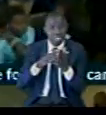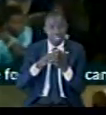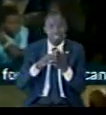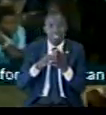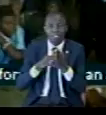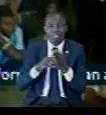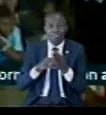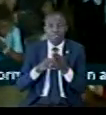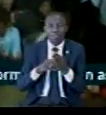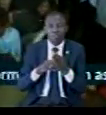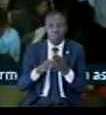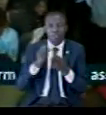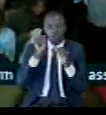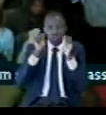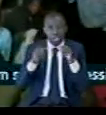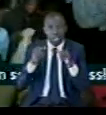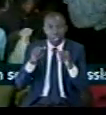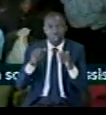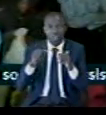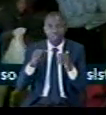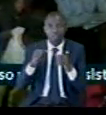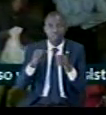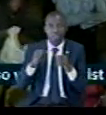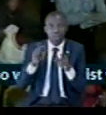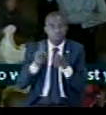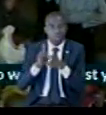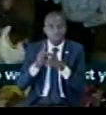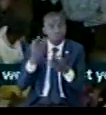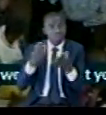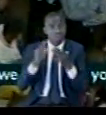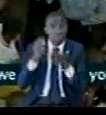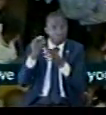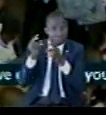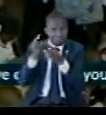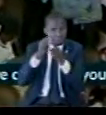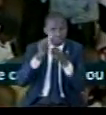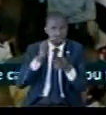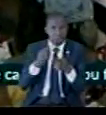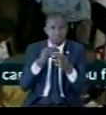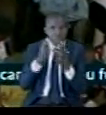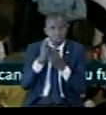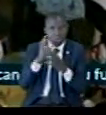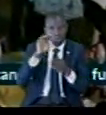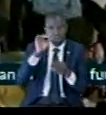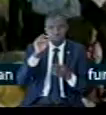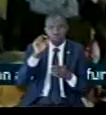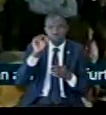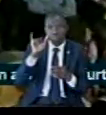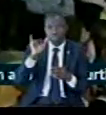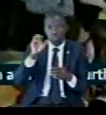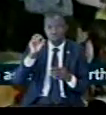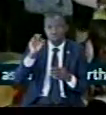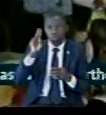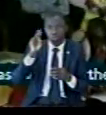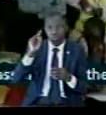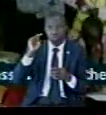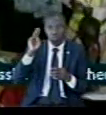and fill it online and ensure you submit.